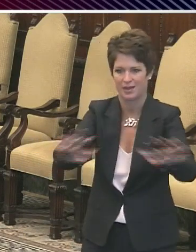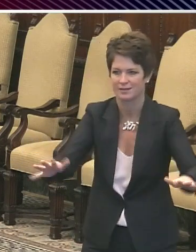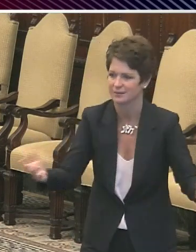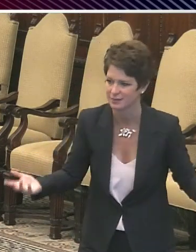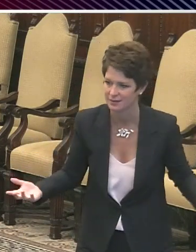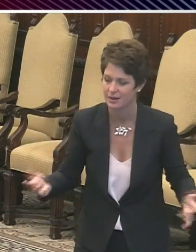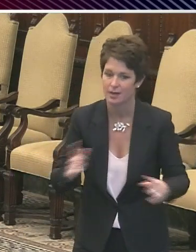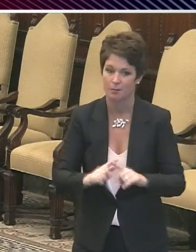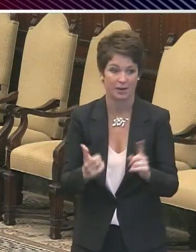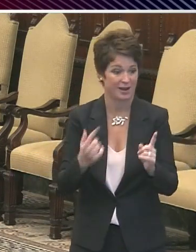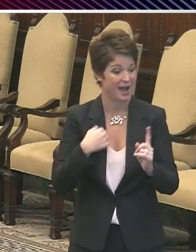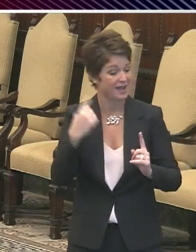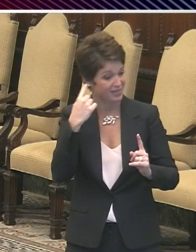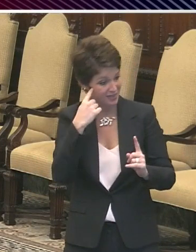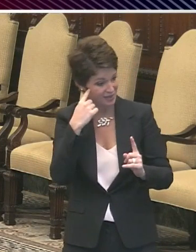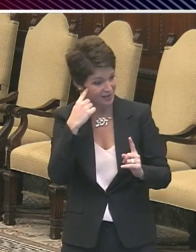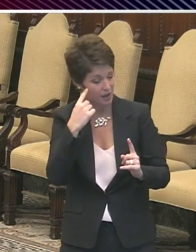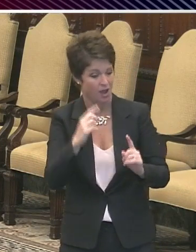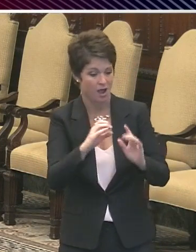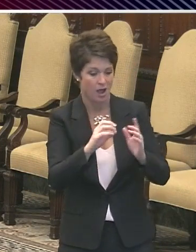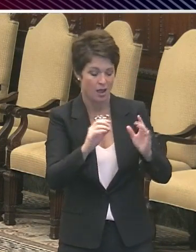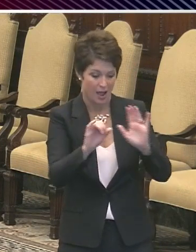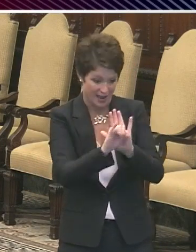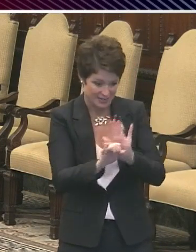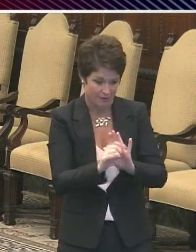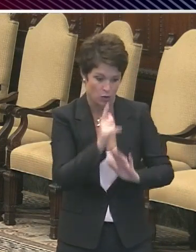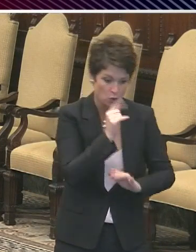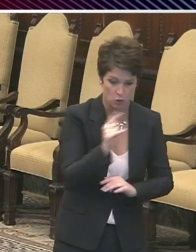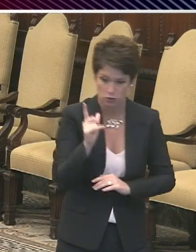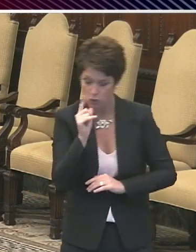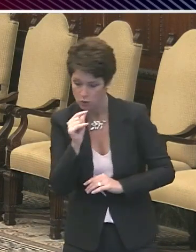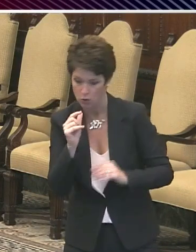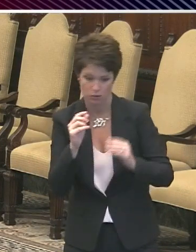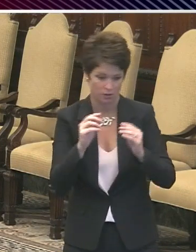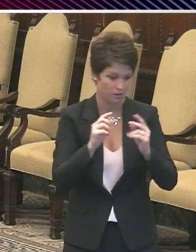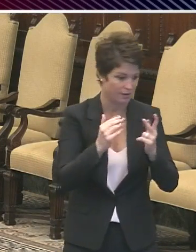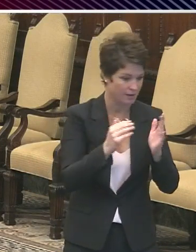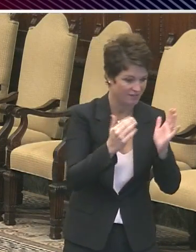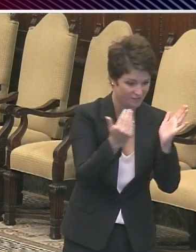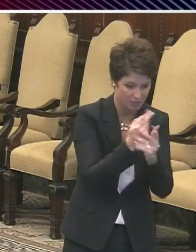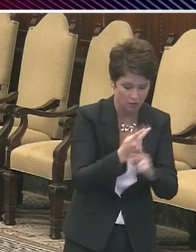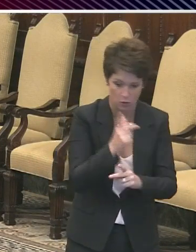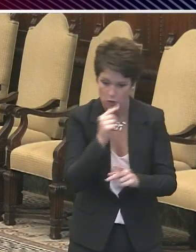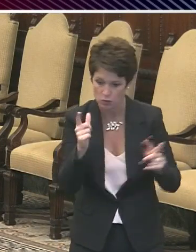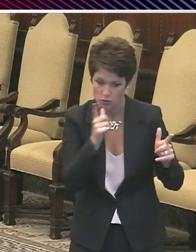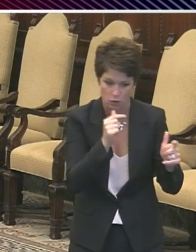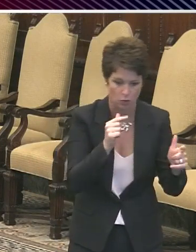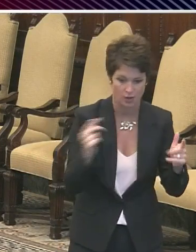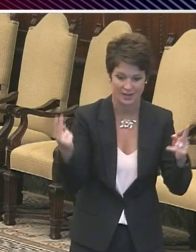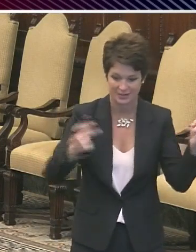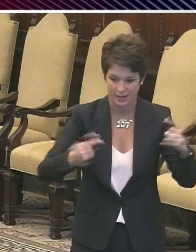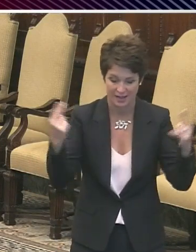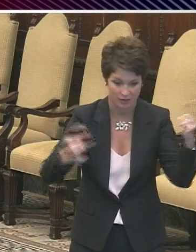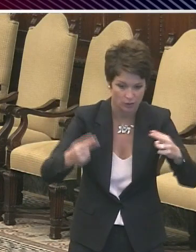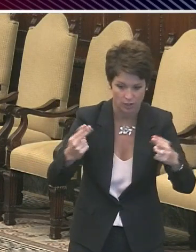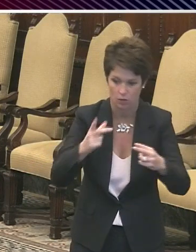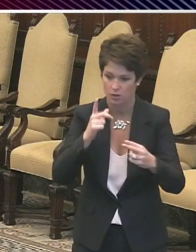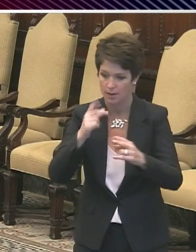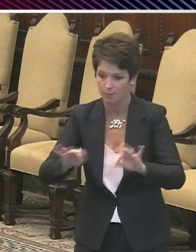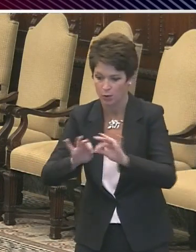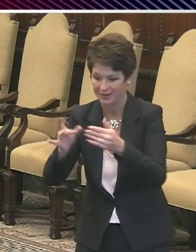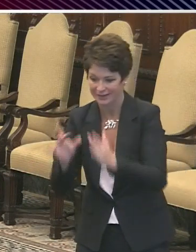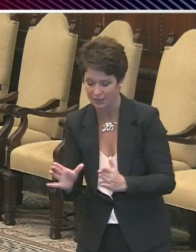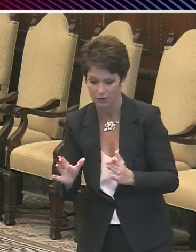said, being able to ID who's who, getting, again, right people like seats, decisions, and